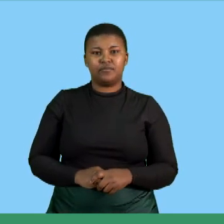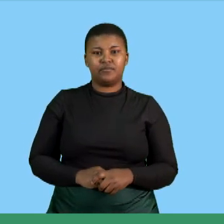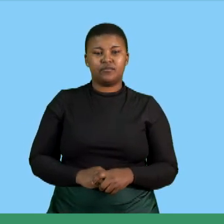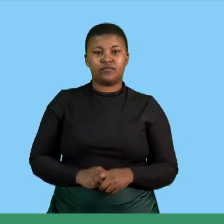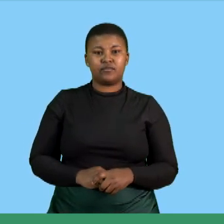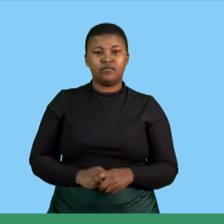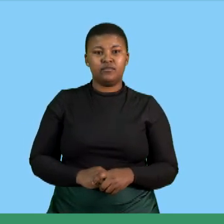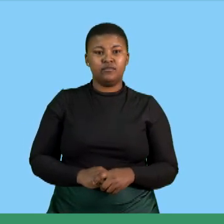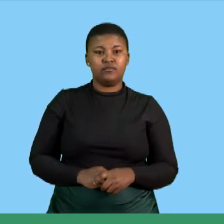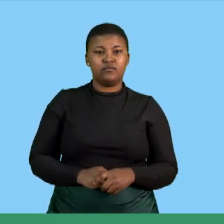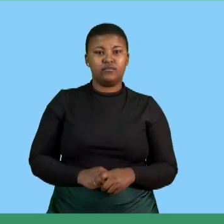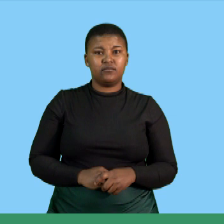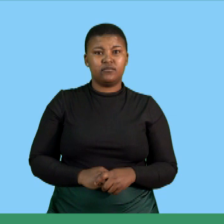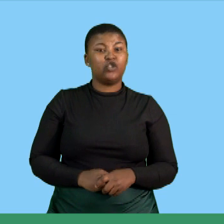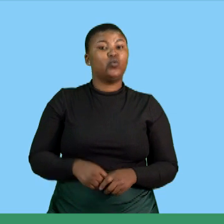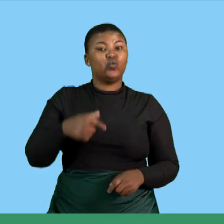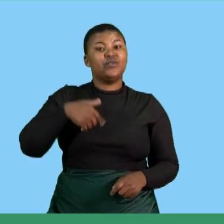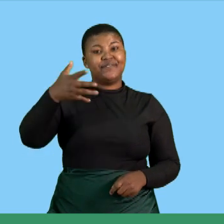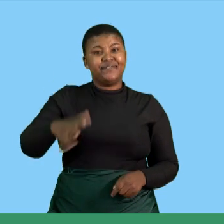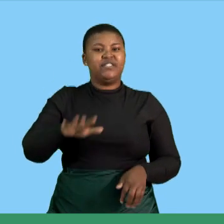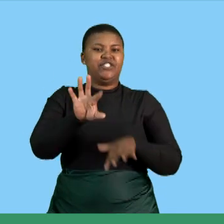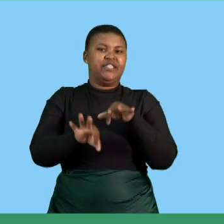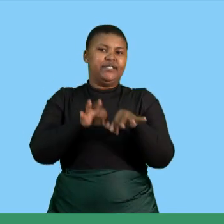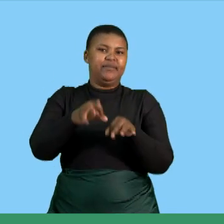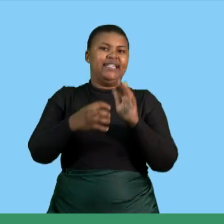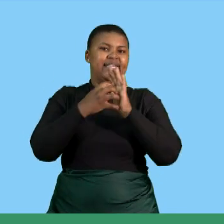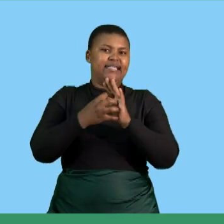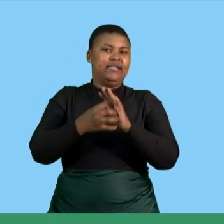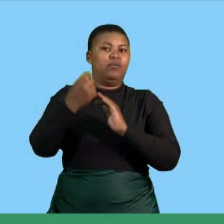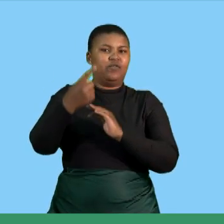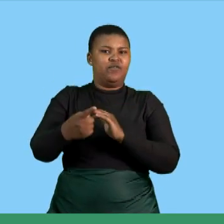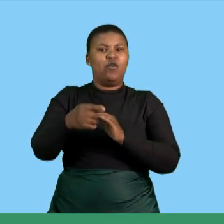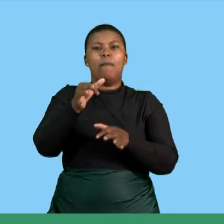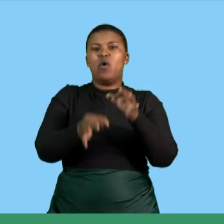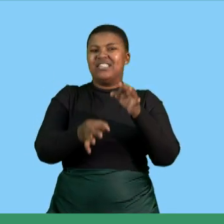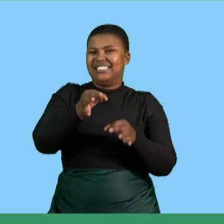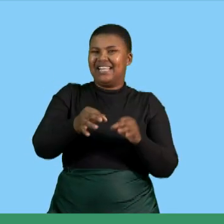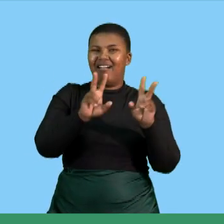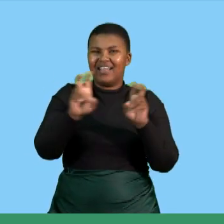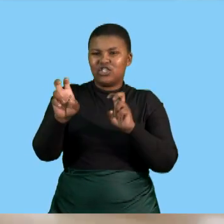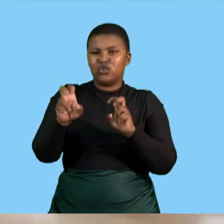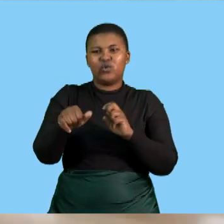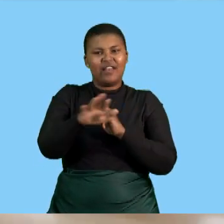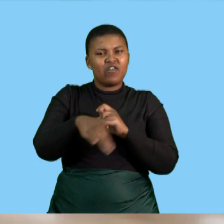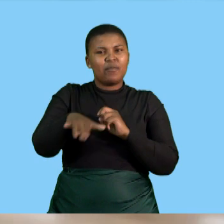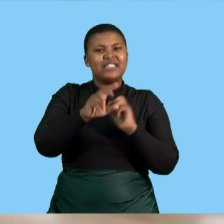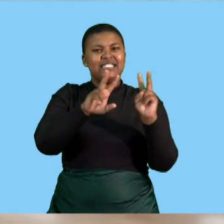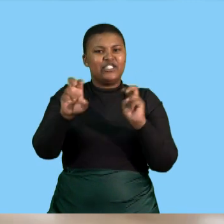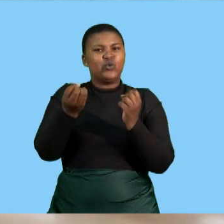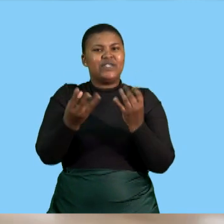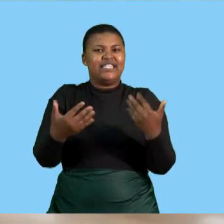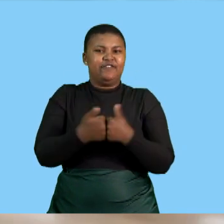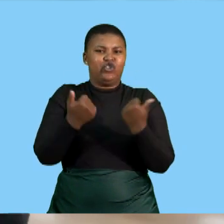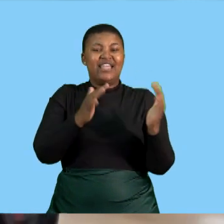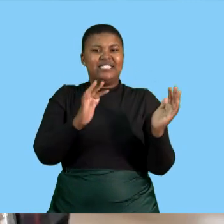business. So there we have discussed how these examples of political environmental issues can then pose